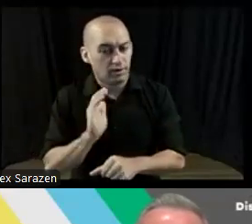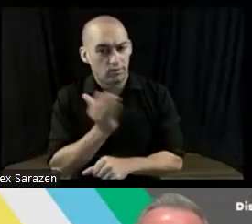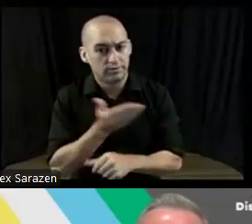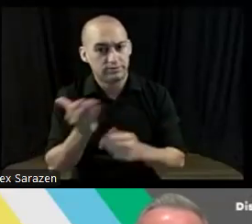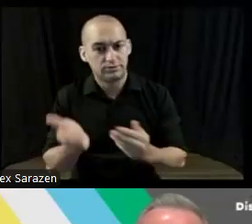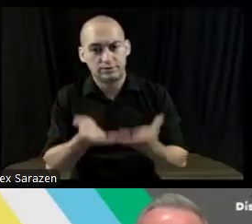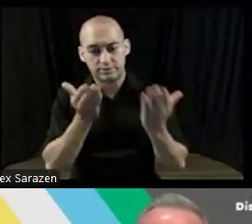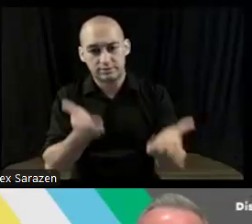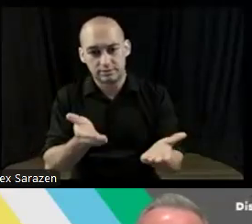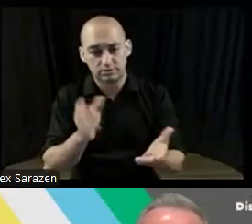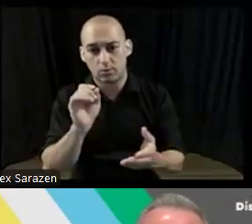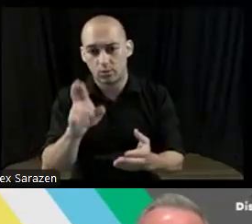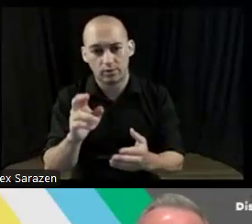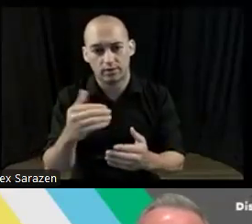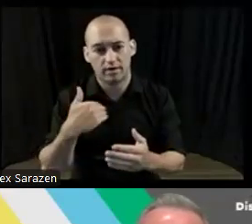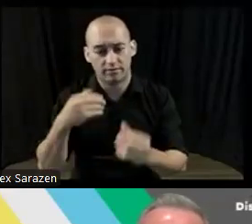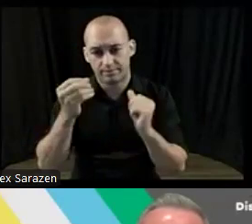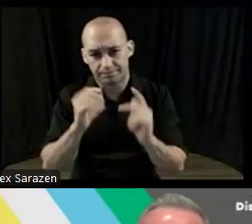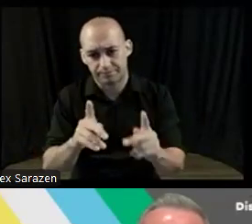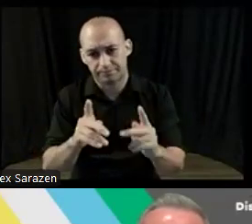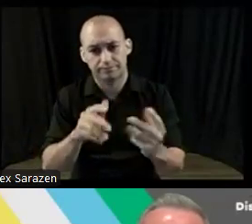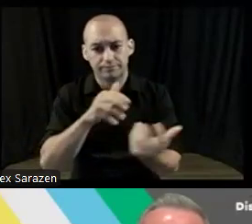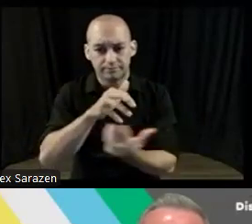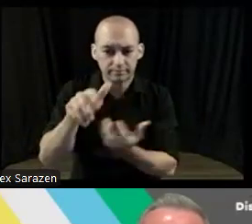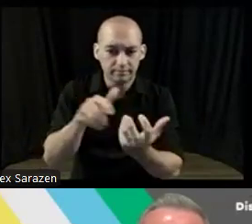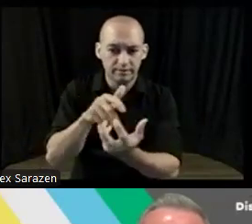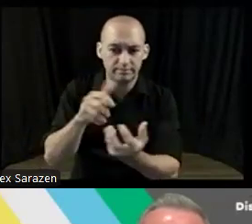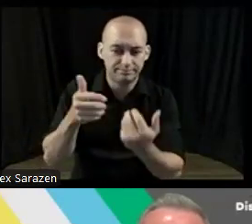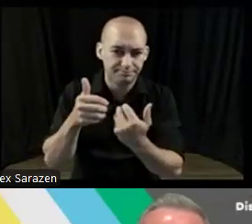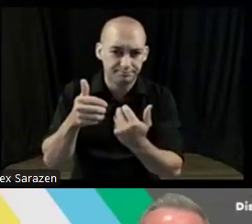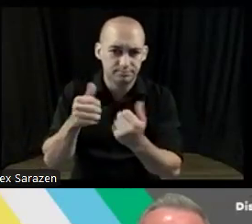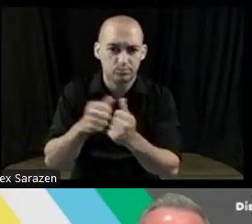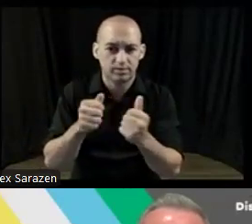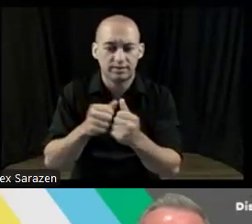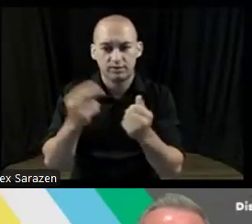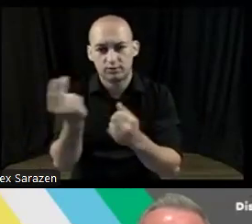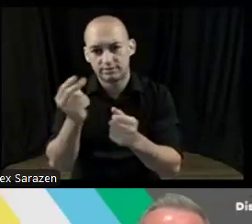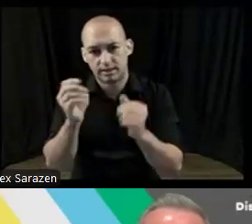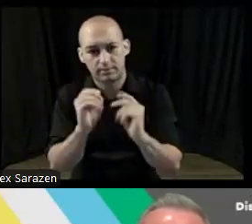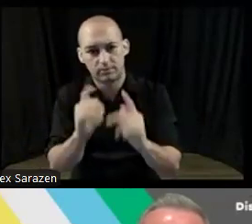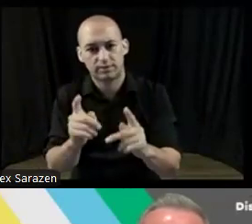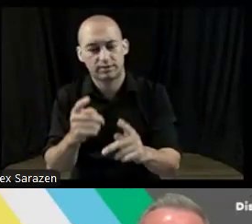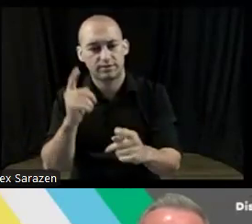or somehow had opportunities to engage, or, somehow use this opportunity to